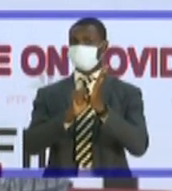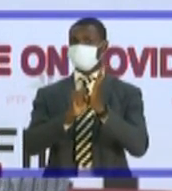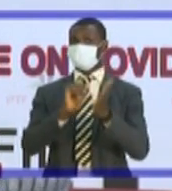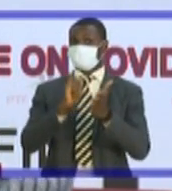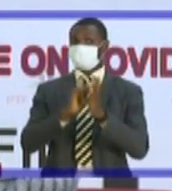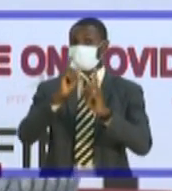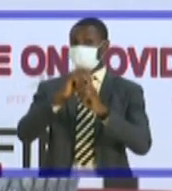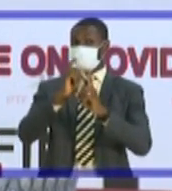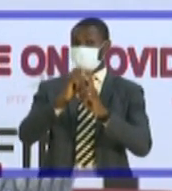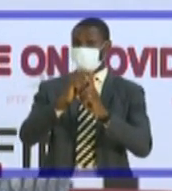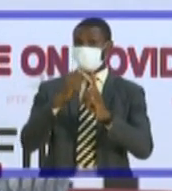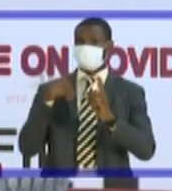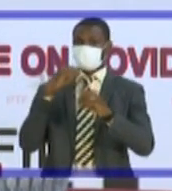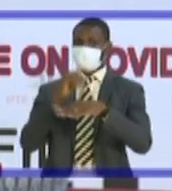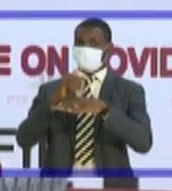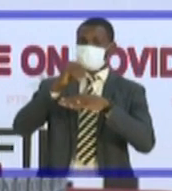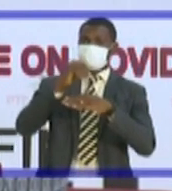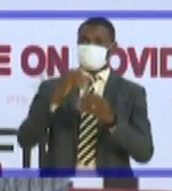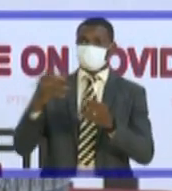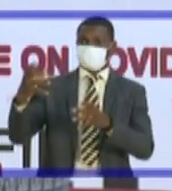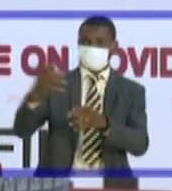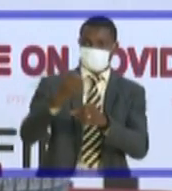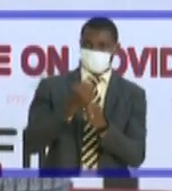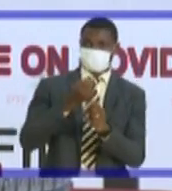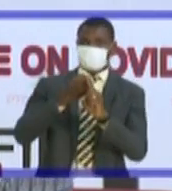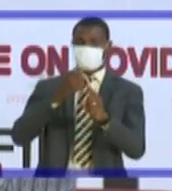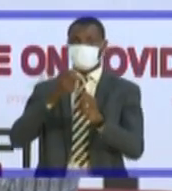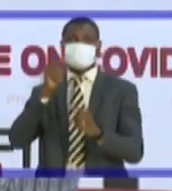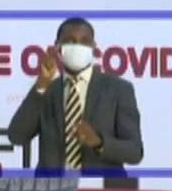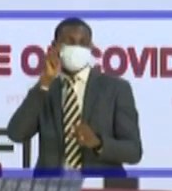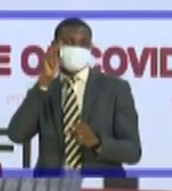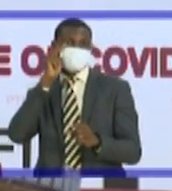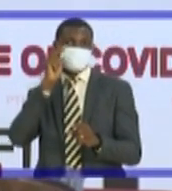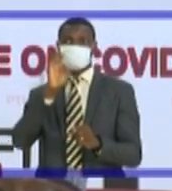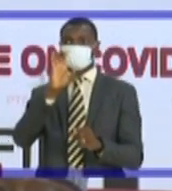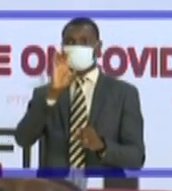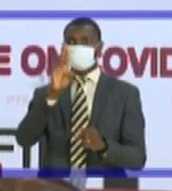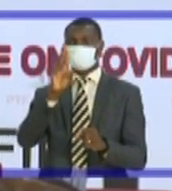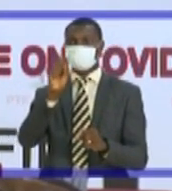This rice was handed over to us by the Nigerian Customs Service